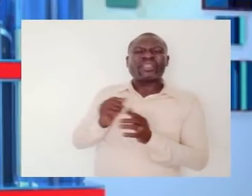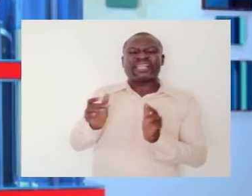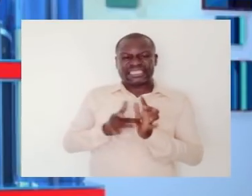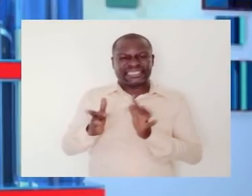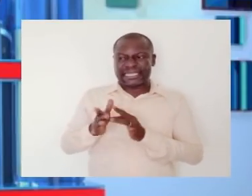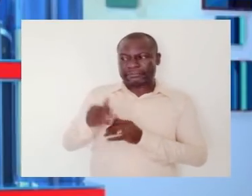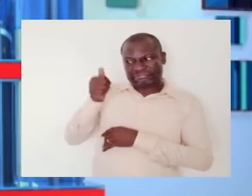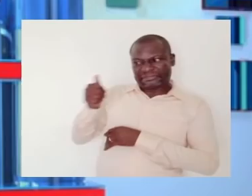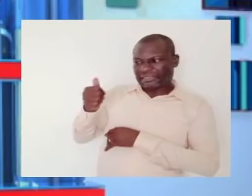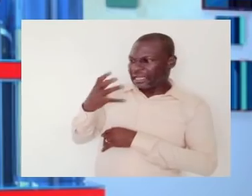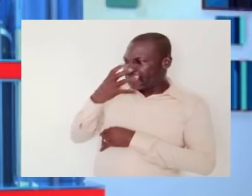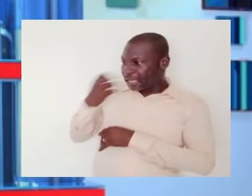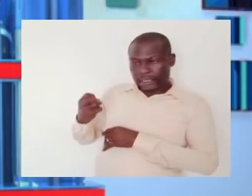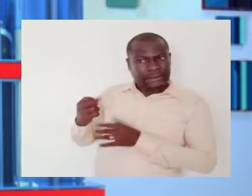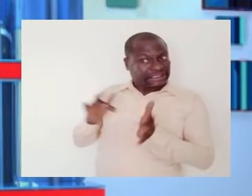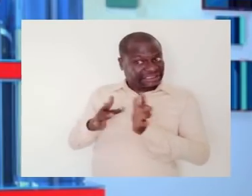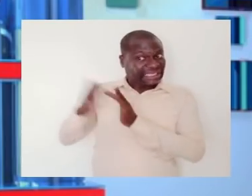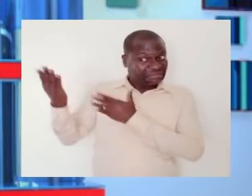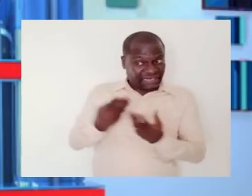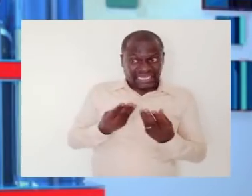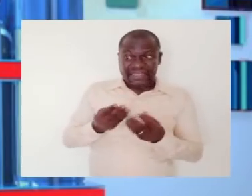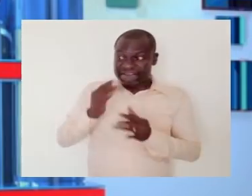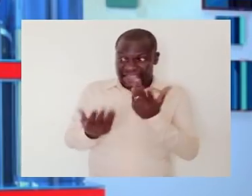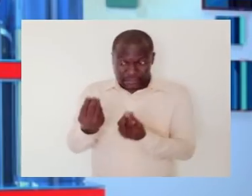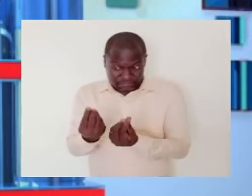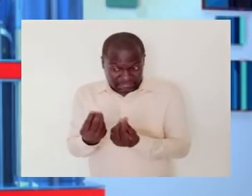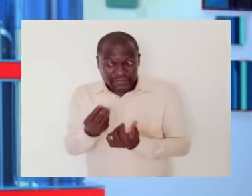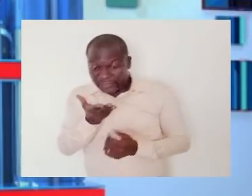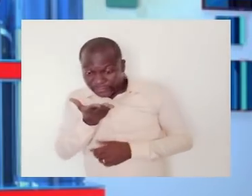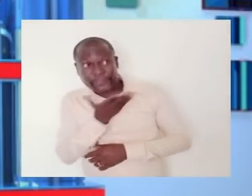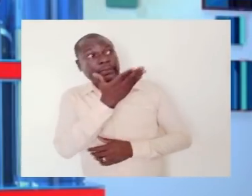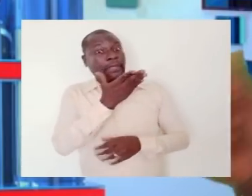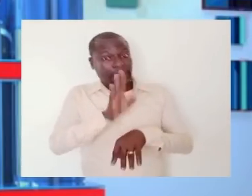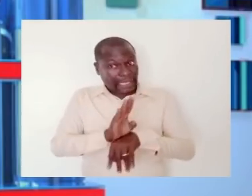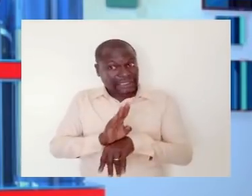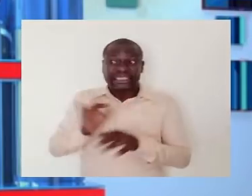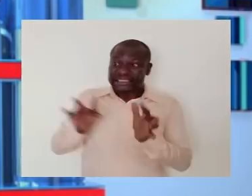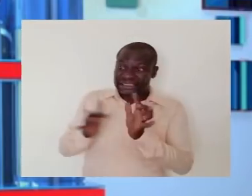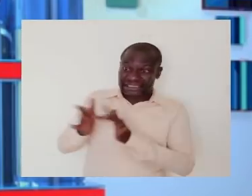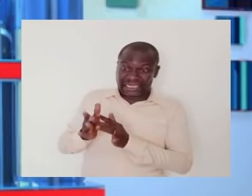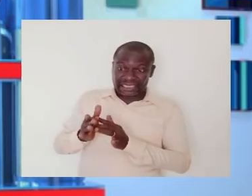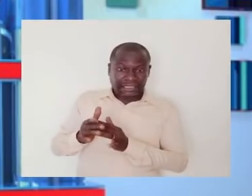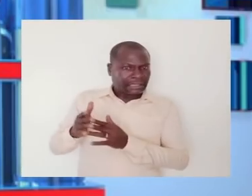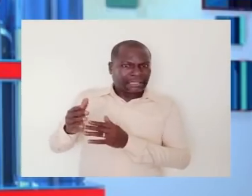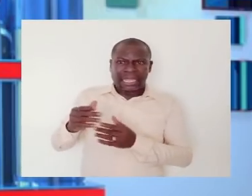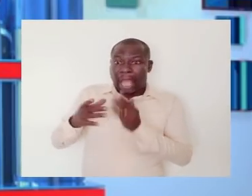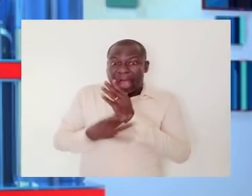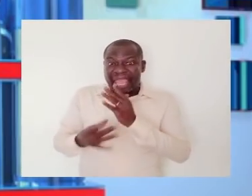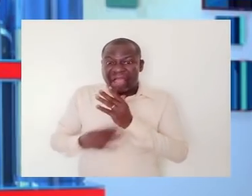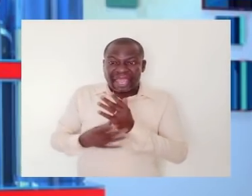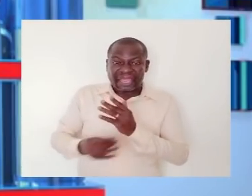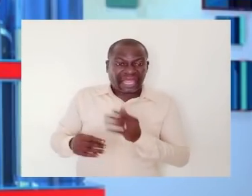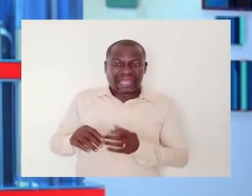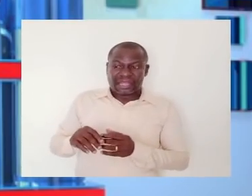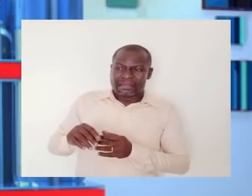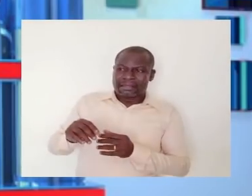Obikrasi, yes, you cry, domain. Yes, you go far, and soon, a beginner, so them. Yesu betu tu e wa so dem Yesu the